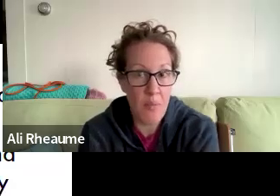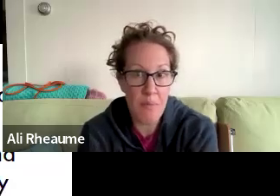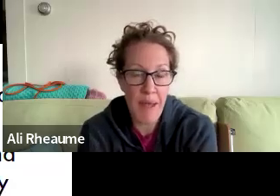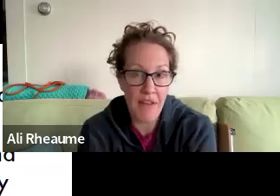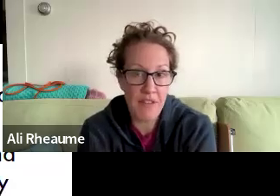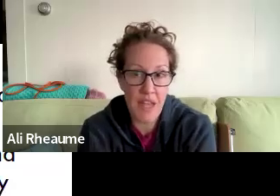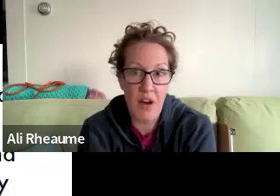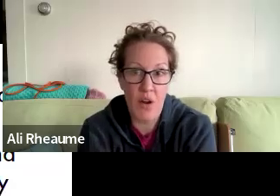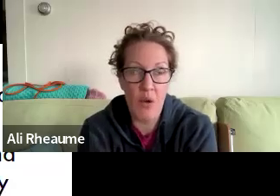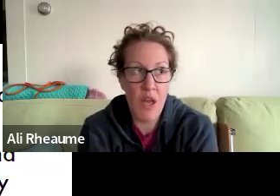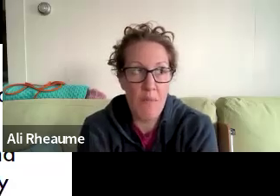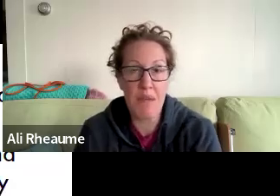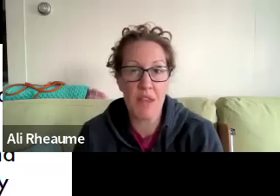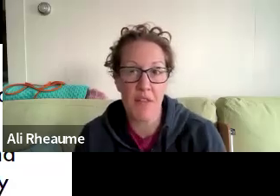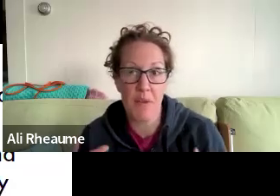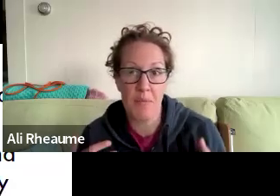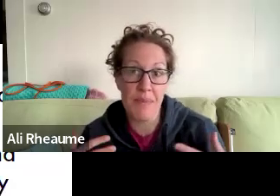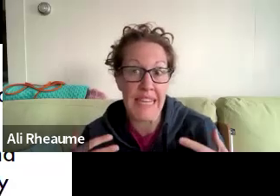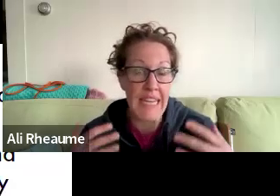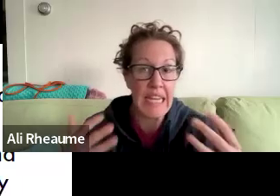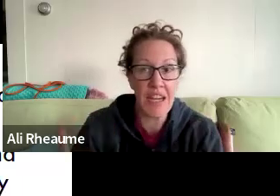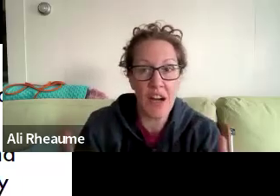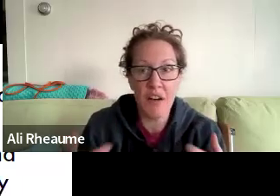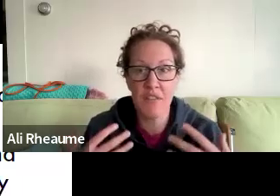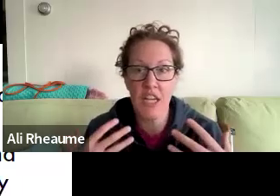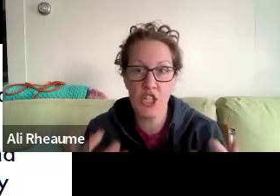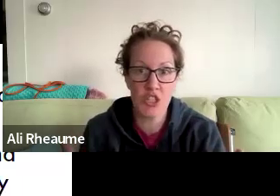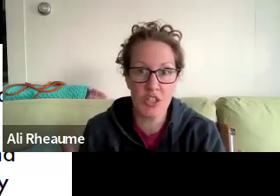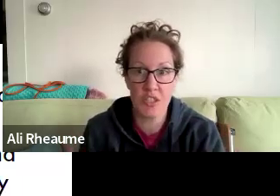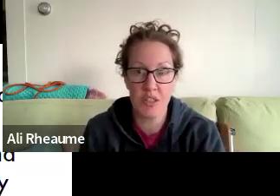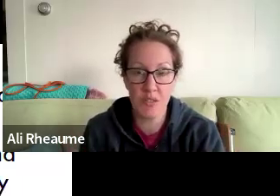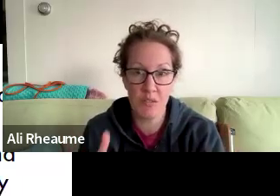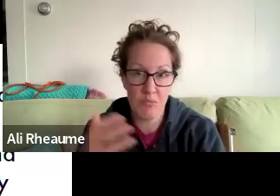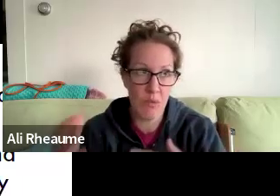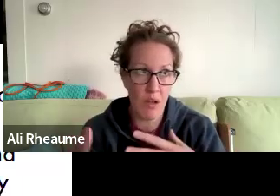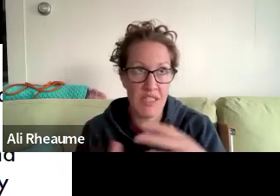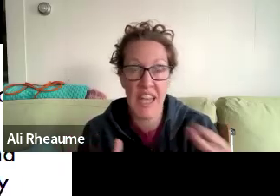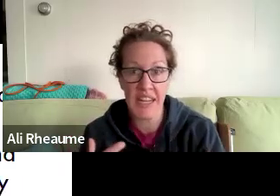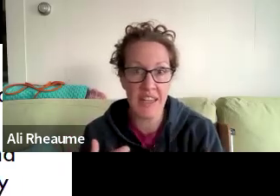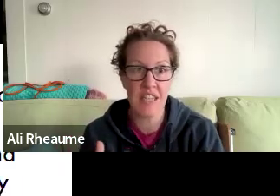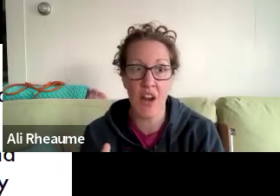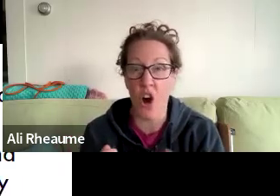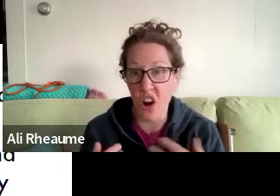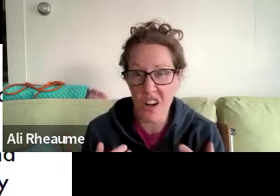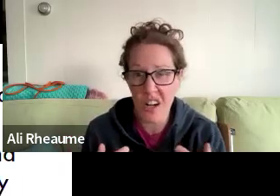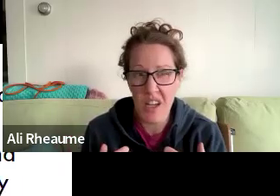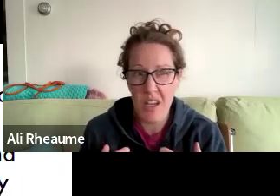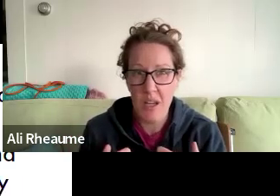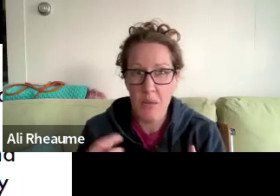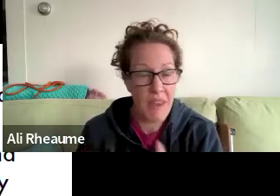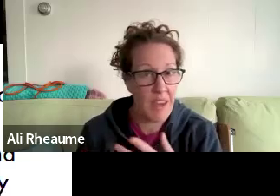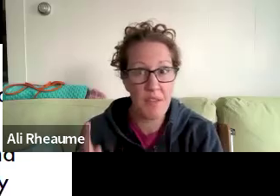have some paths that maybe they're at the beginning of nature's settings that